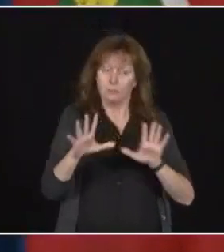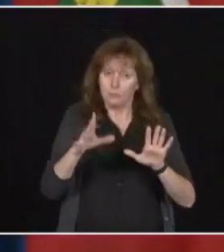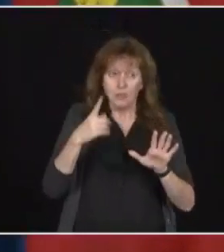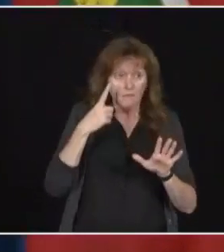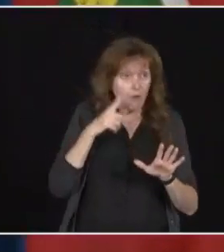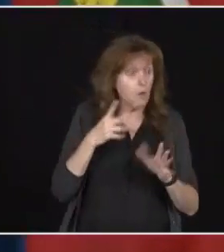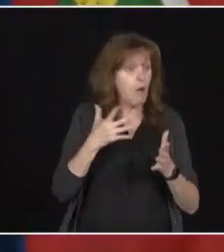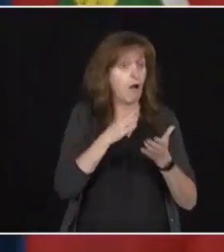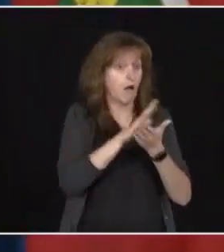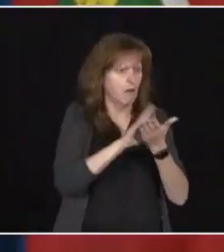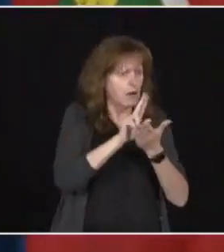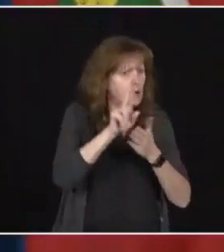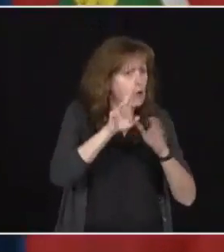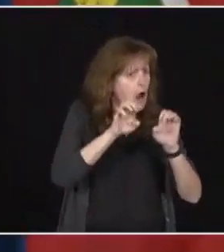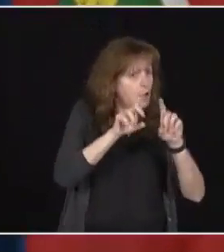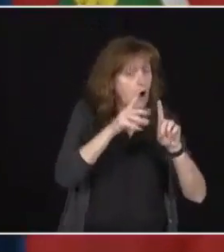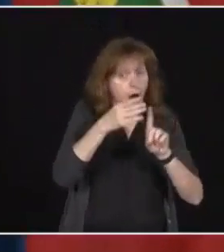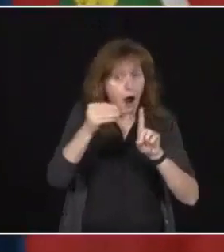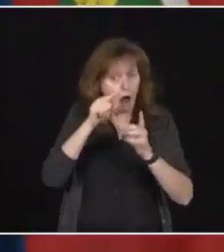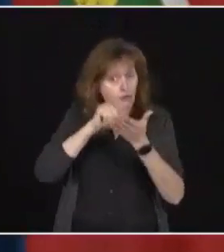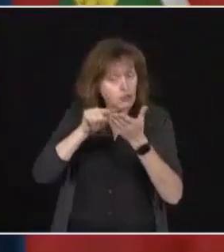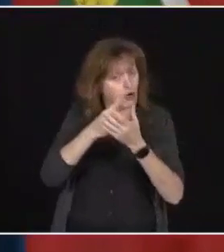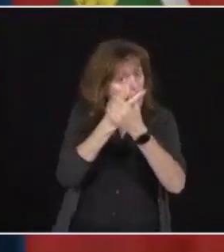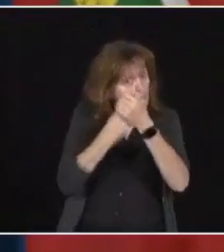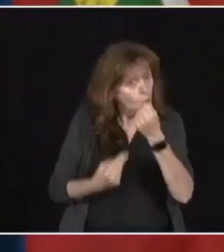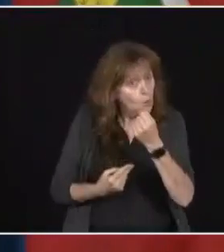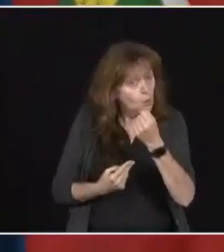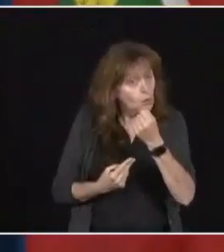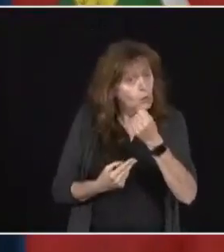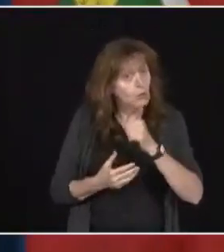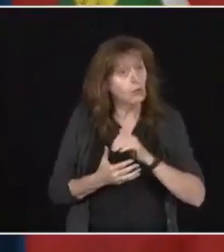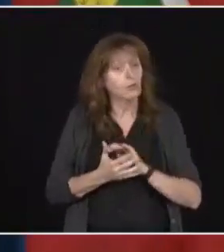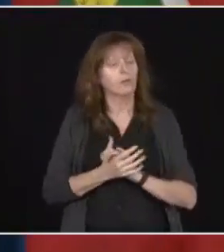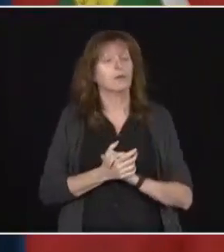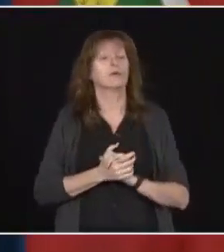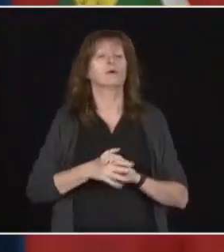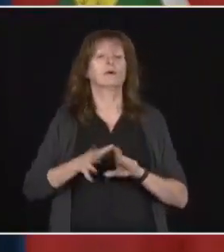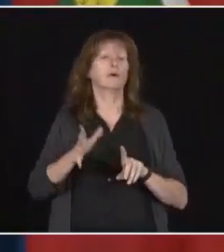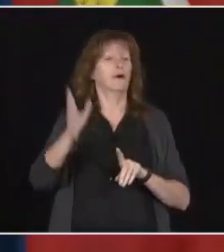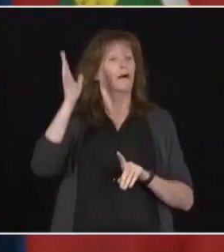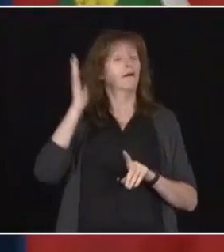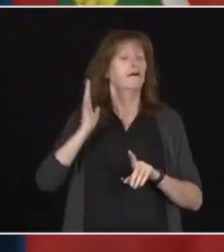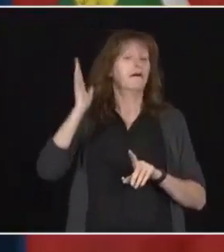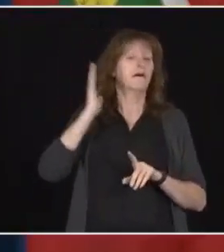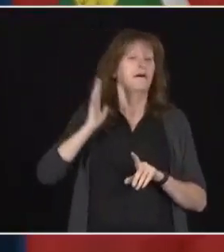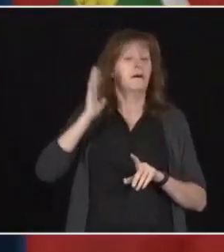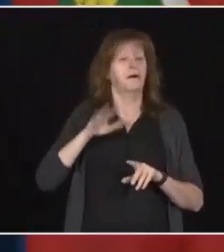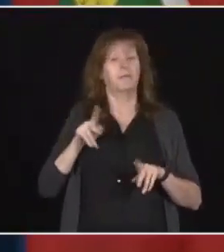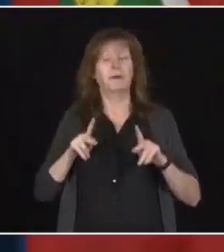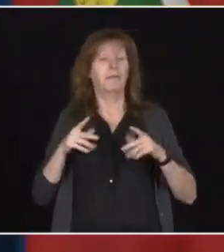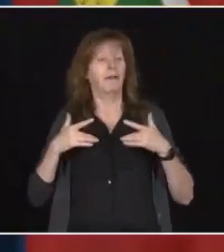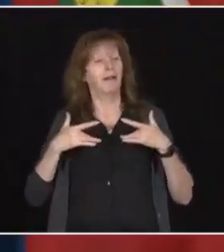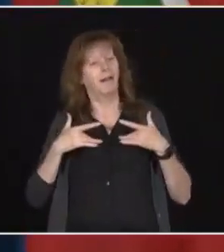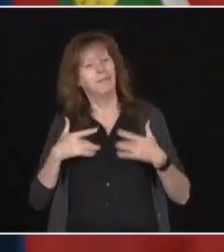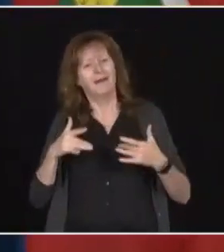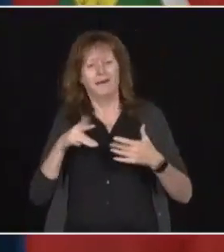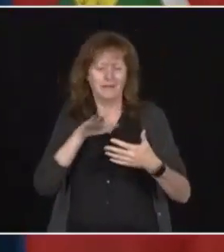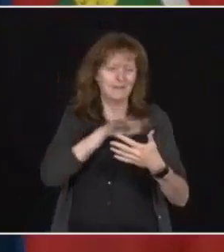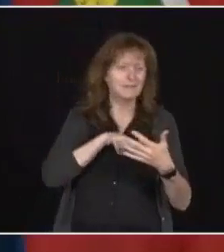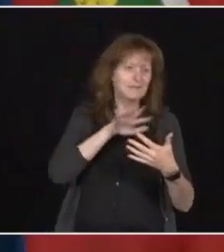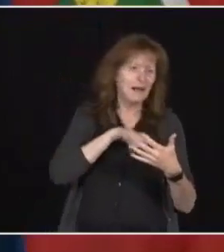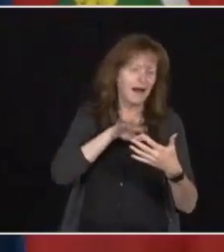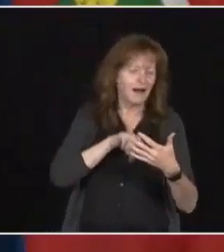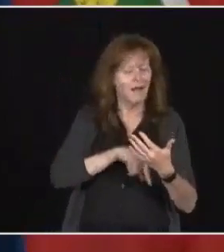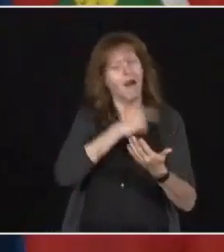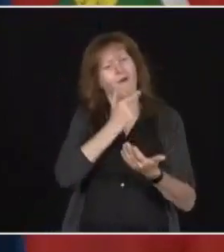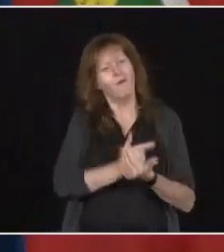and research. We no longer live in a world where after 40 years you retire from a position with a golden